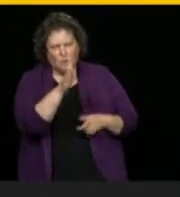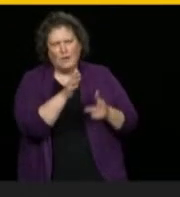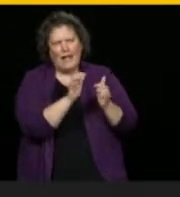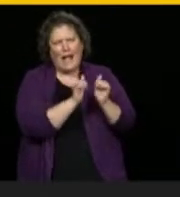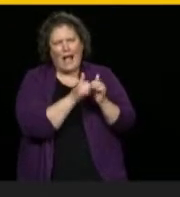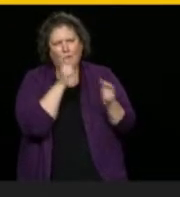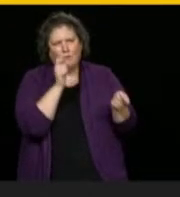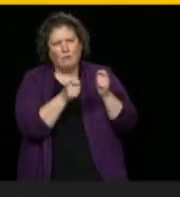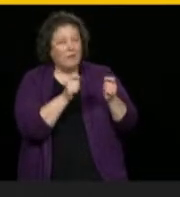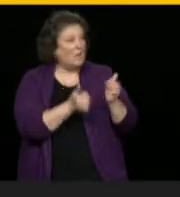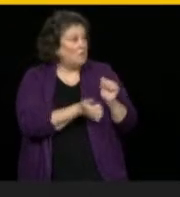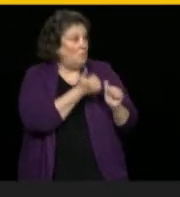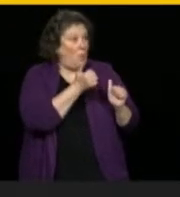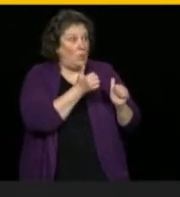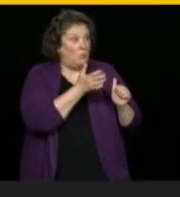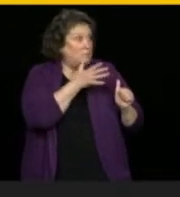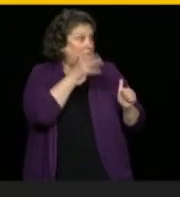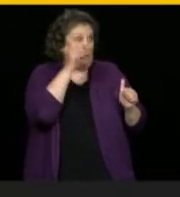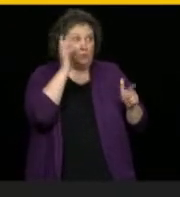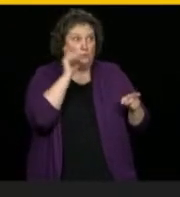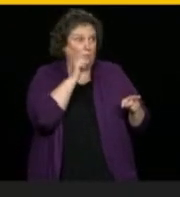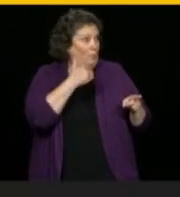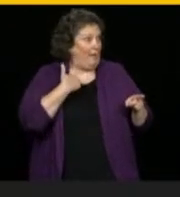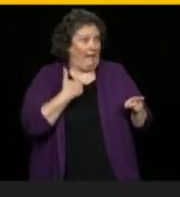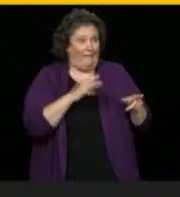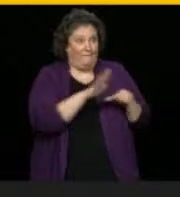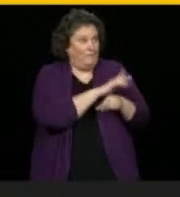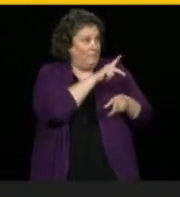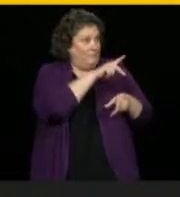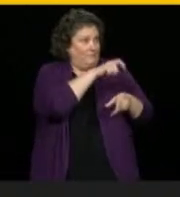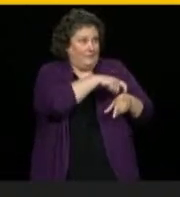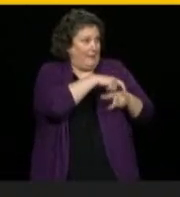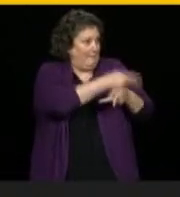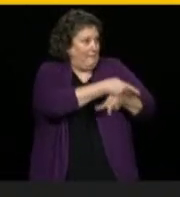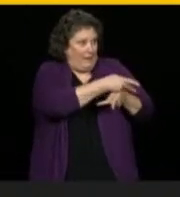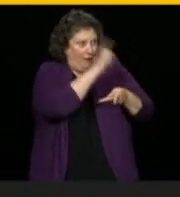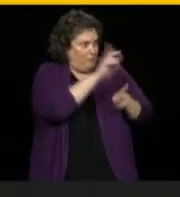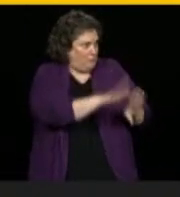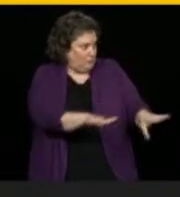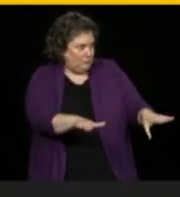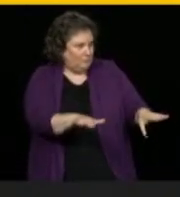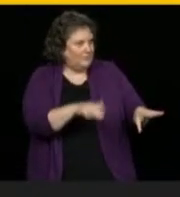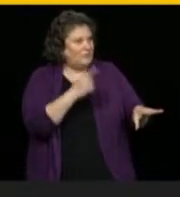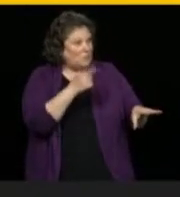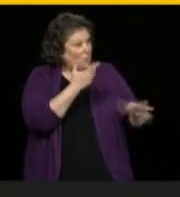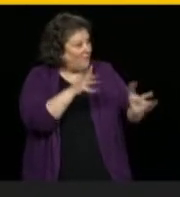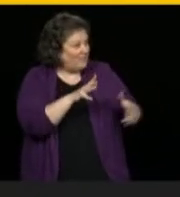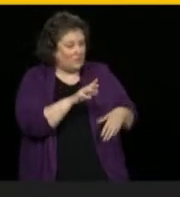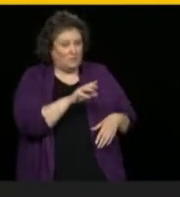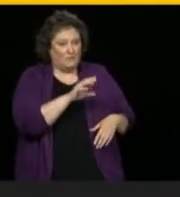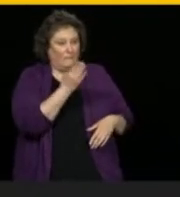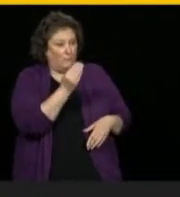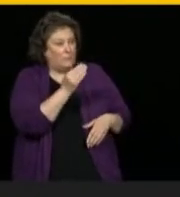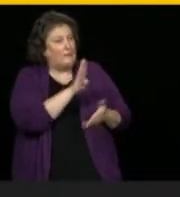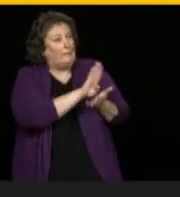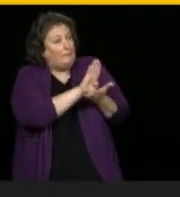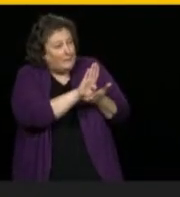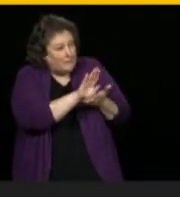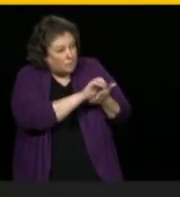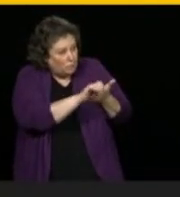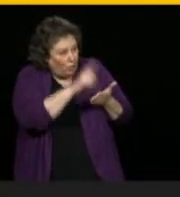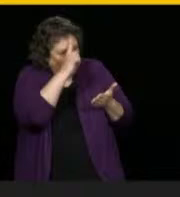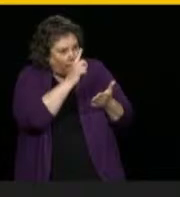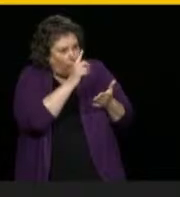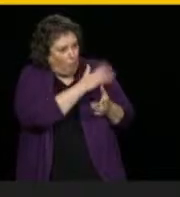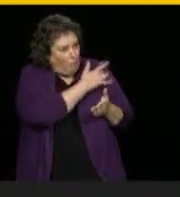place to put their kids at the end of the day, despite the $14 billion you've promised the province? Or do you just not see that as the Prime Minister's